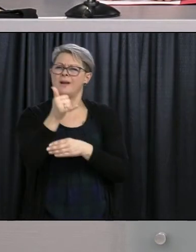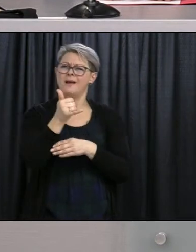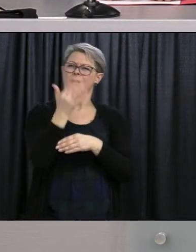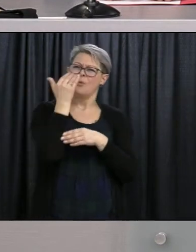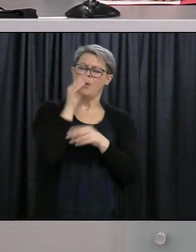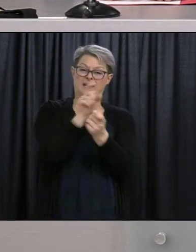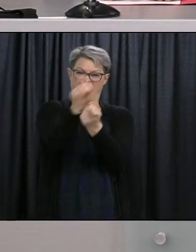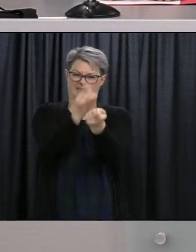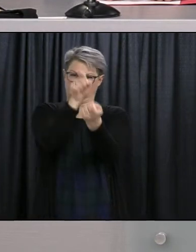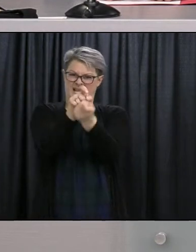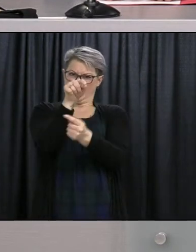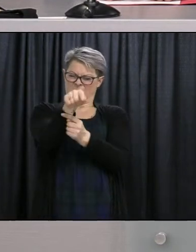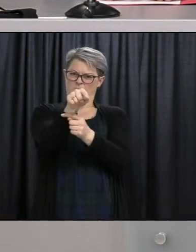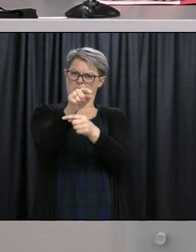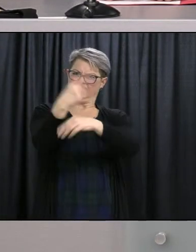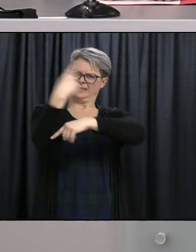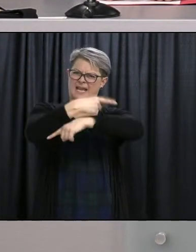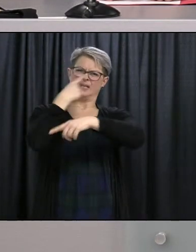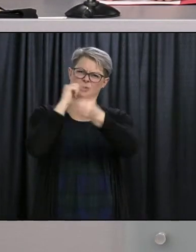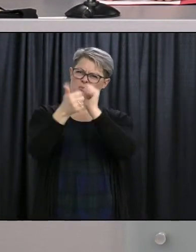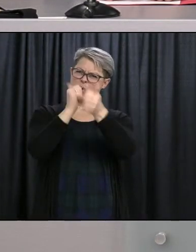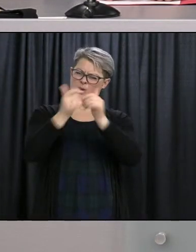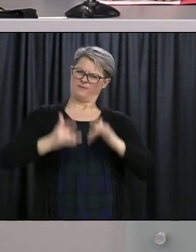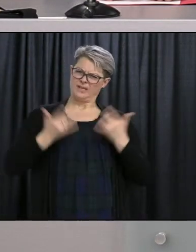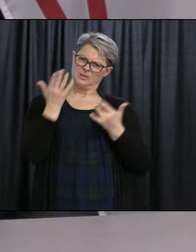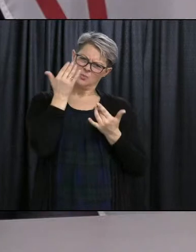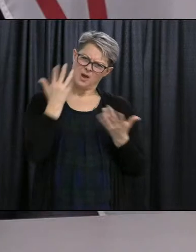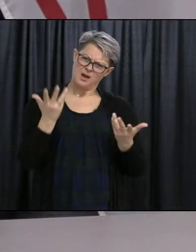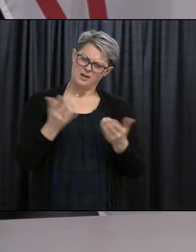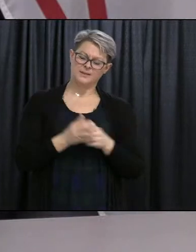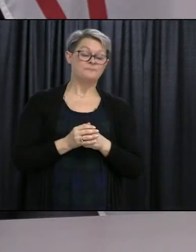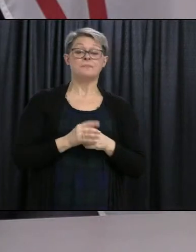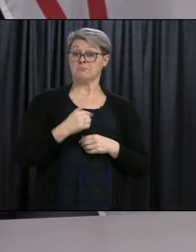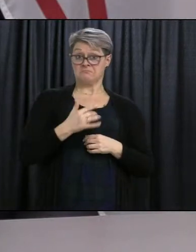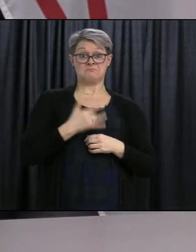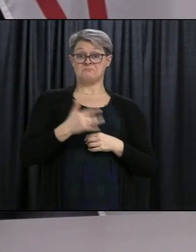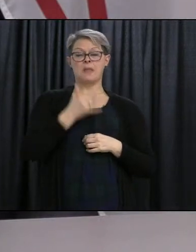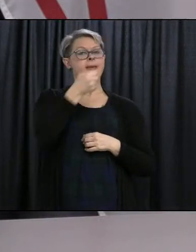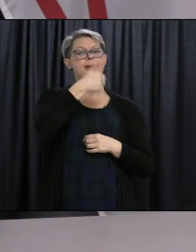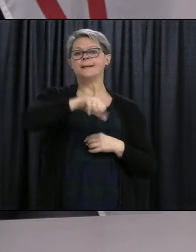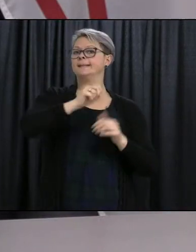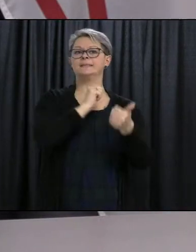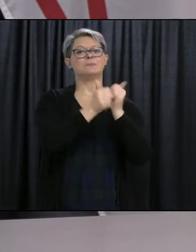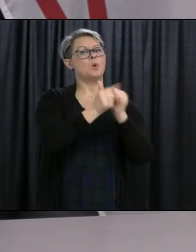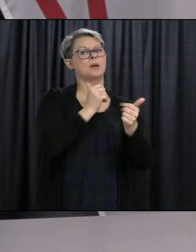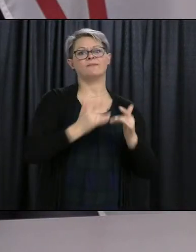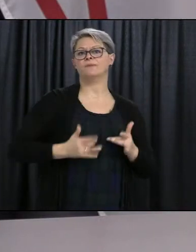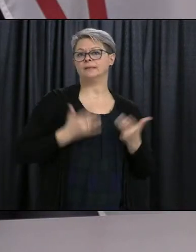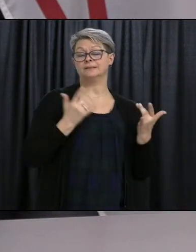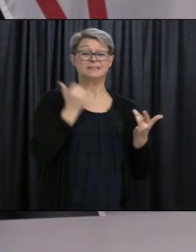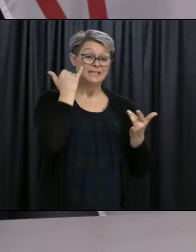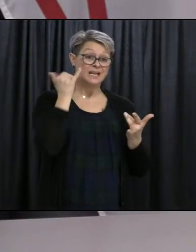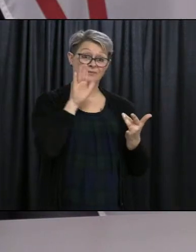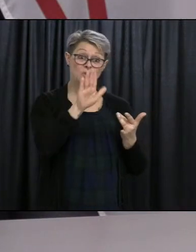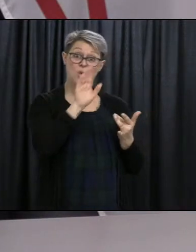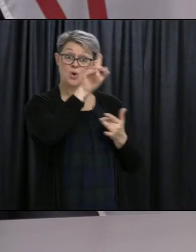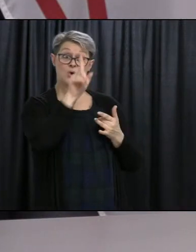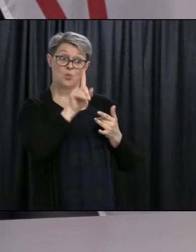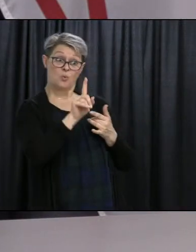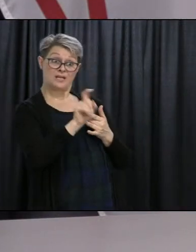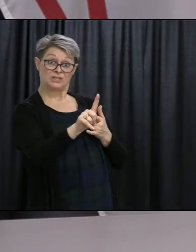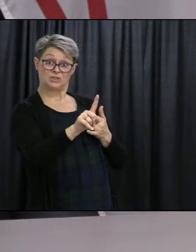that happen at schools? I would say any sporting event, and if you're asking the question, the answer is